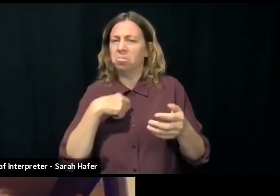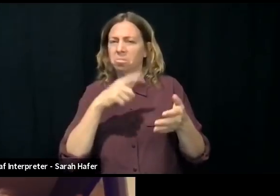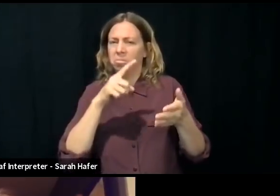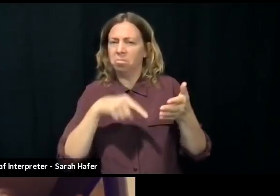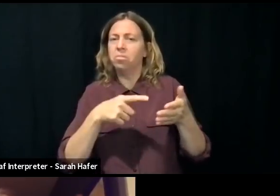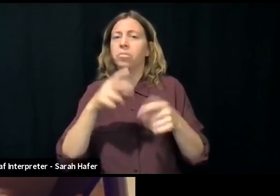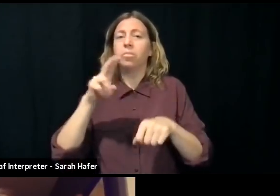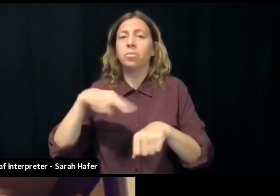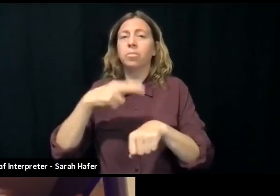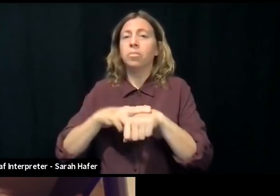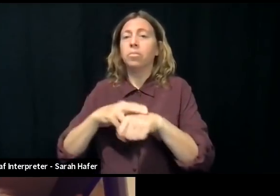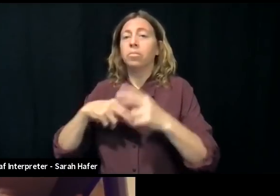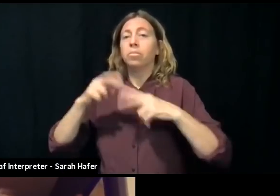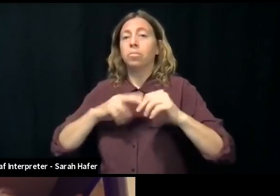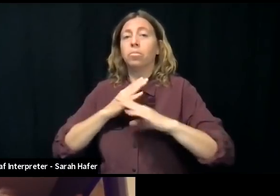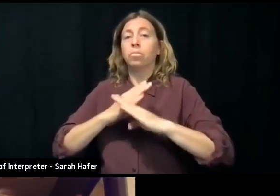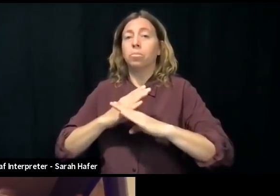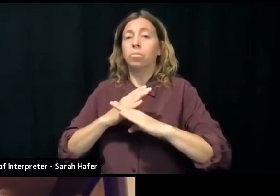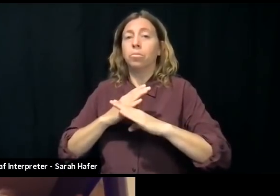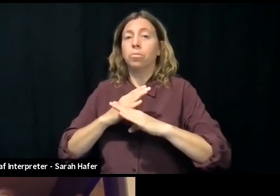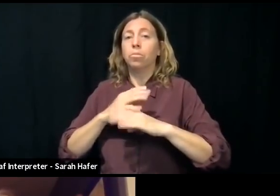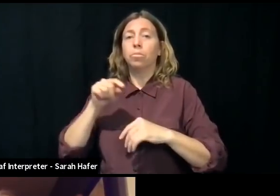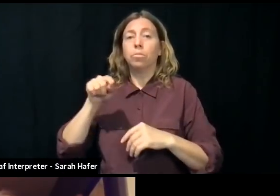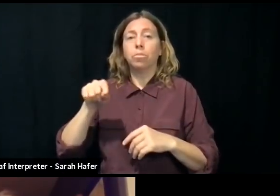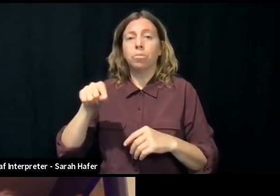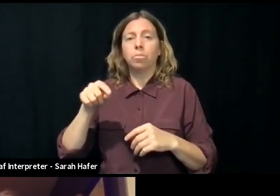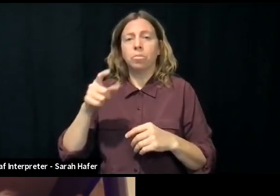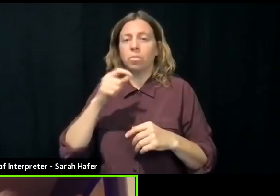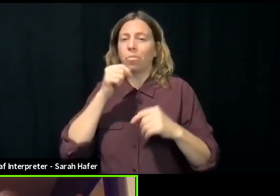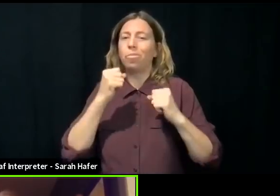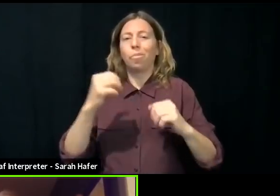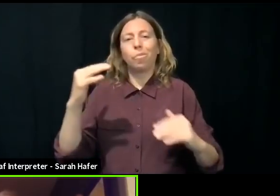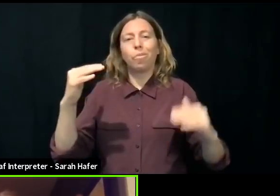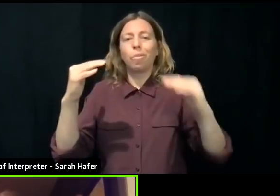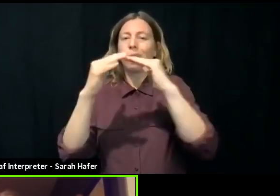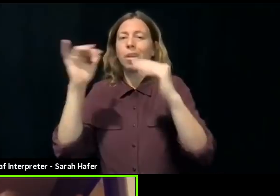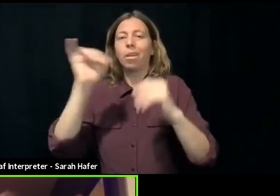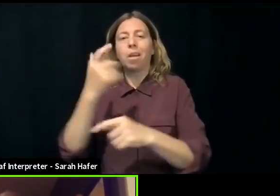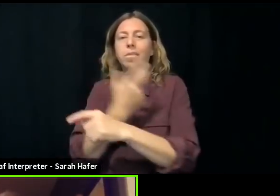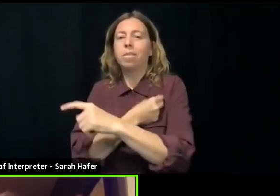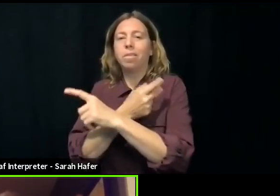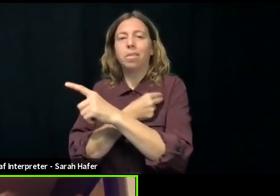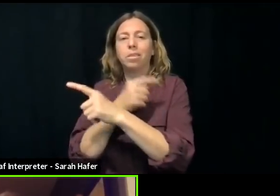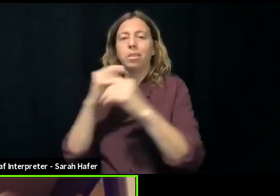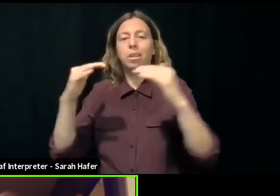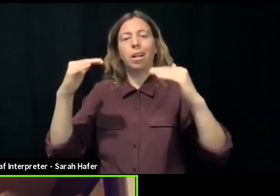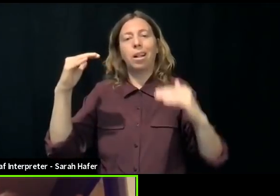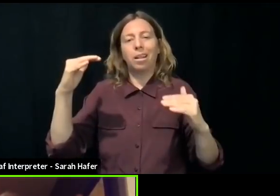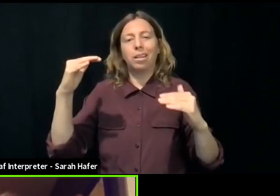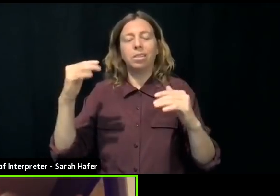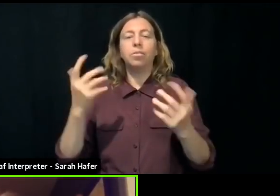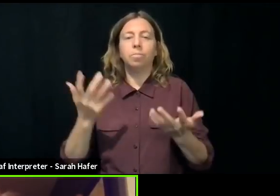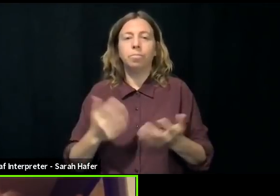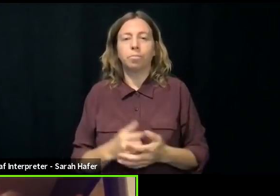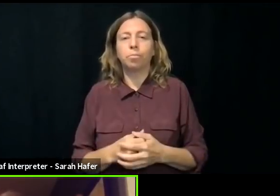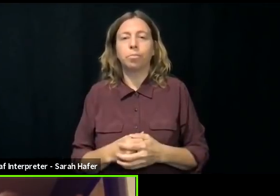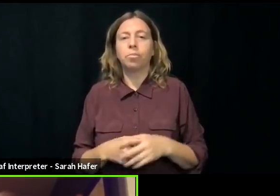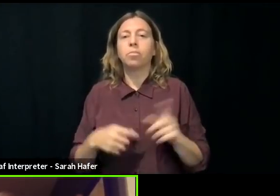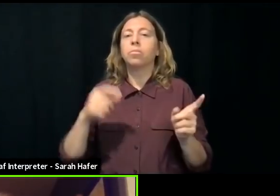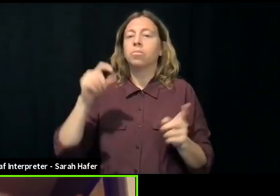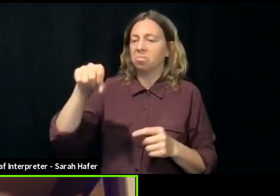or as strong as the vaccination immunity. Certainly on some of the research studies that have come out that indicates